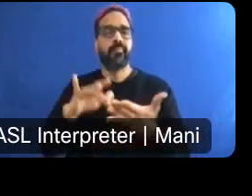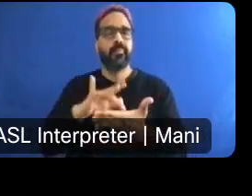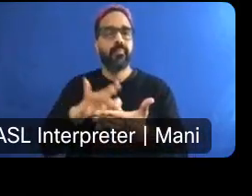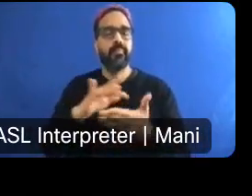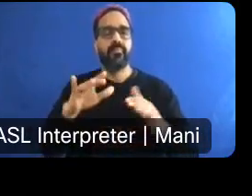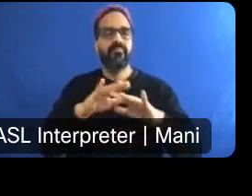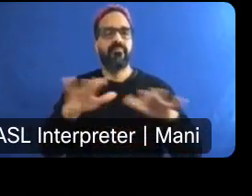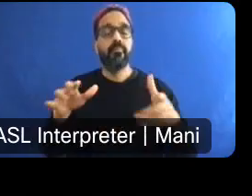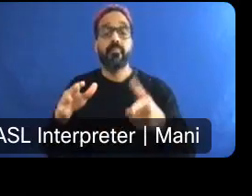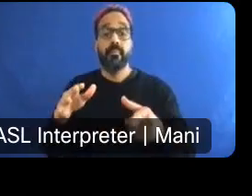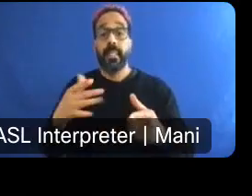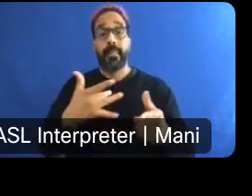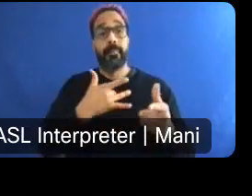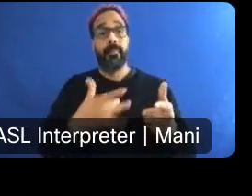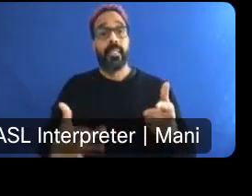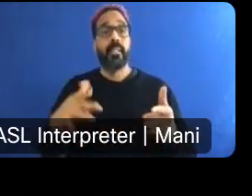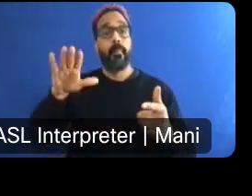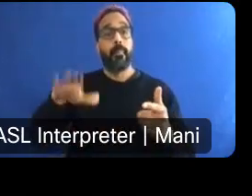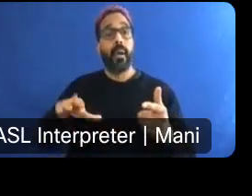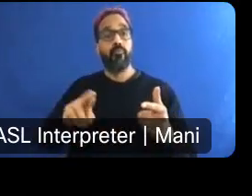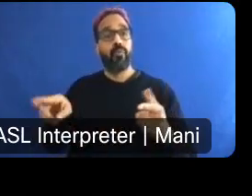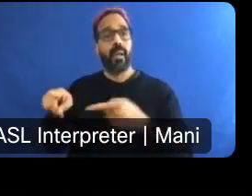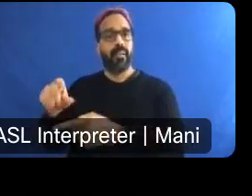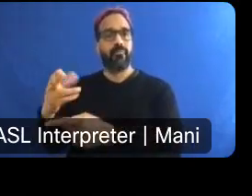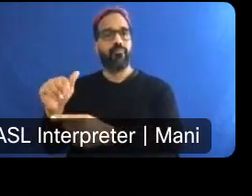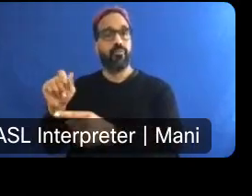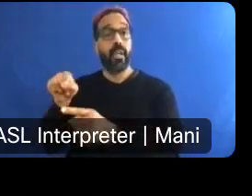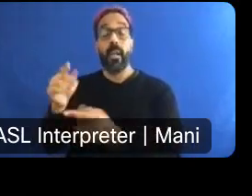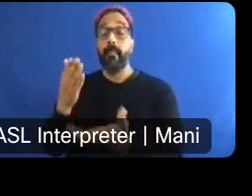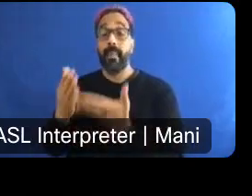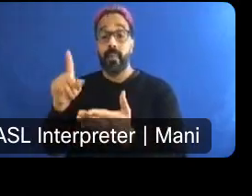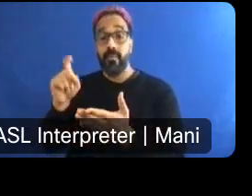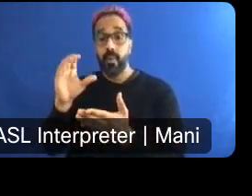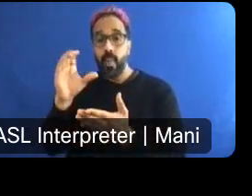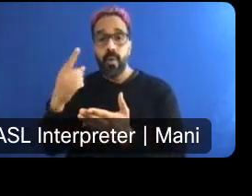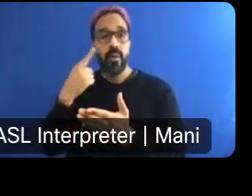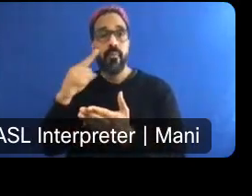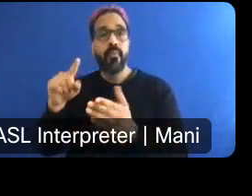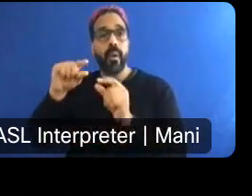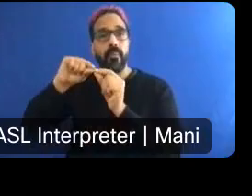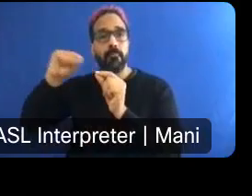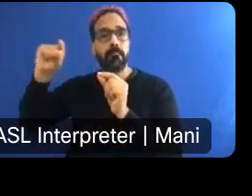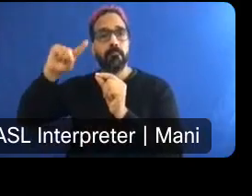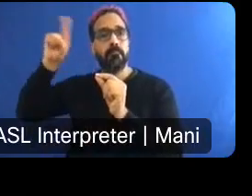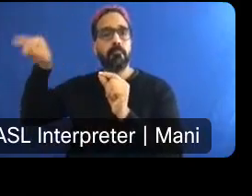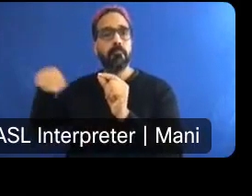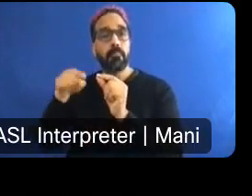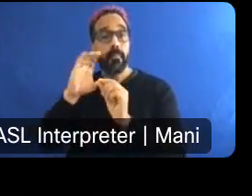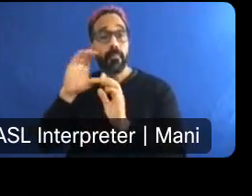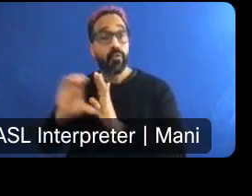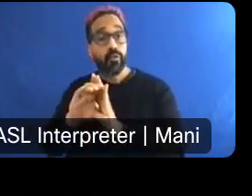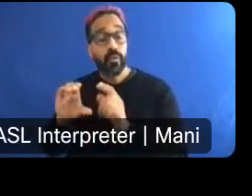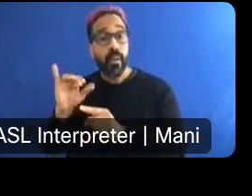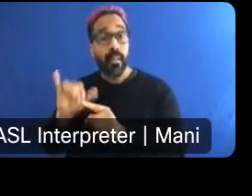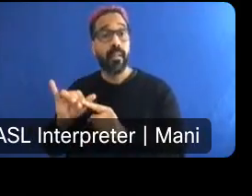screen. You may have to click on the chat icon that looks like a speech bubble to open it. Let's test the chat feature now,